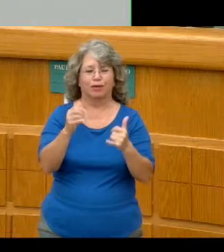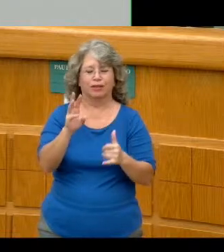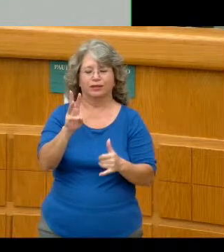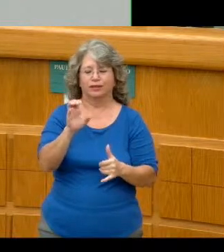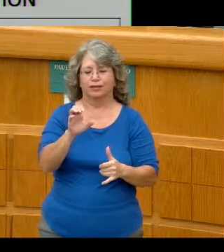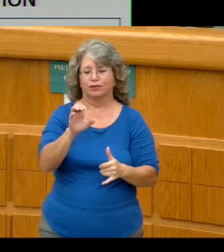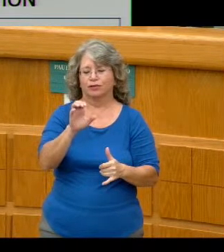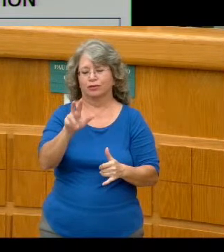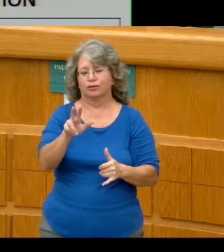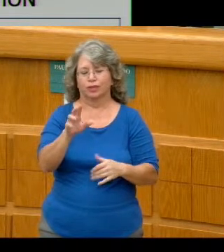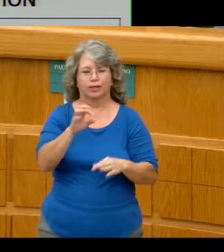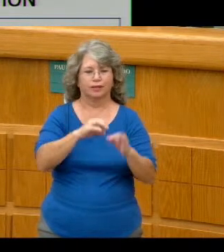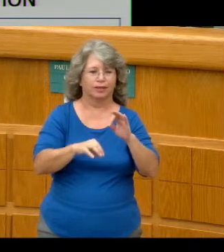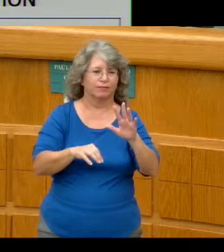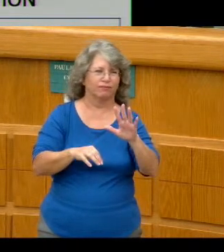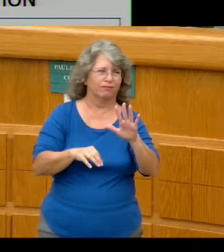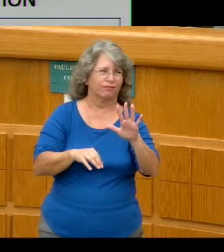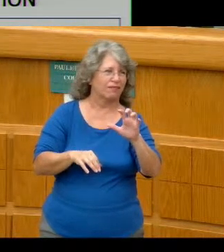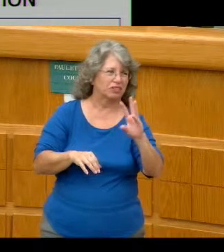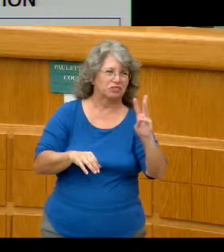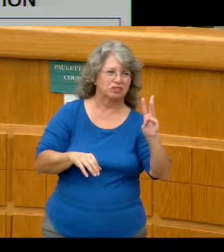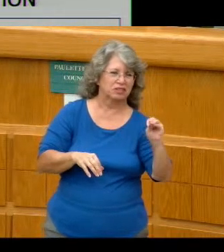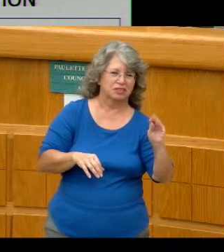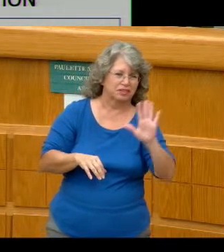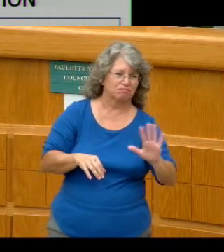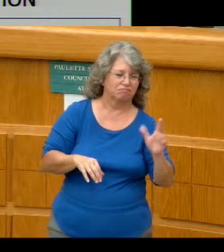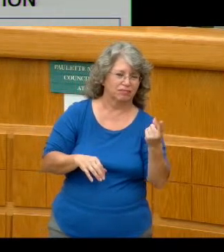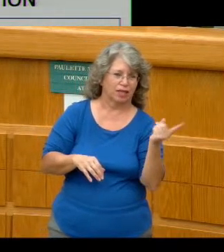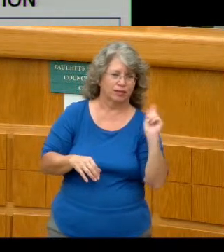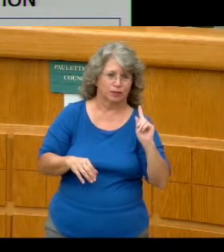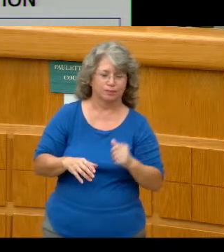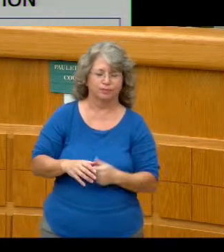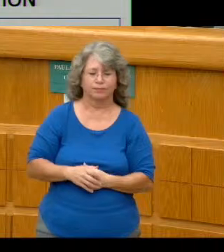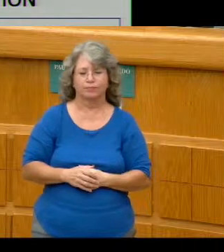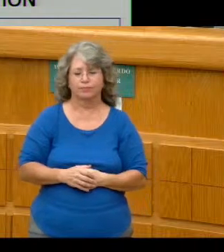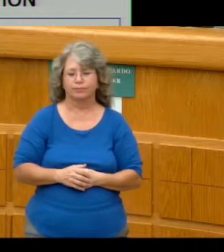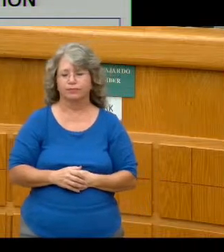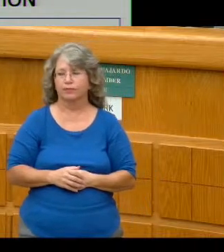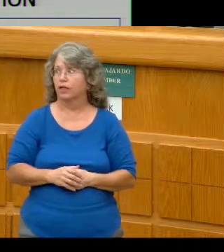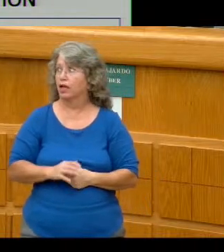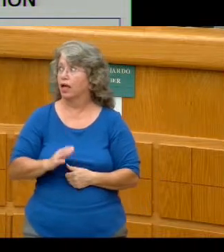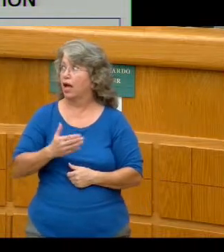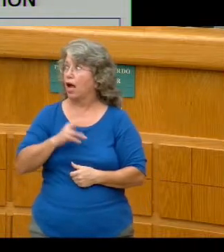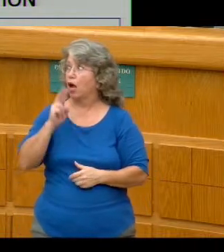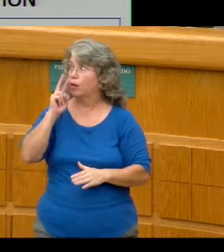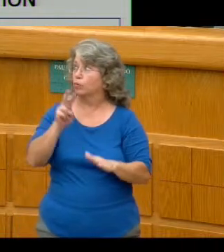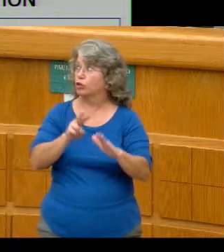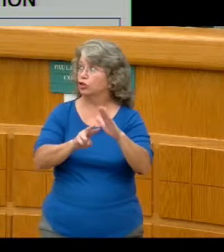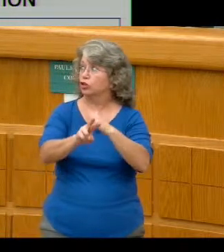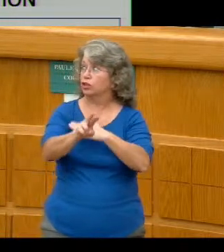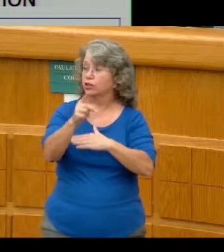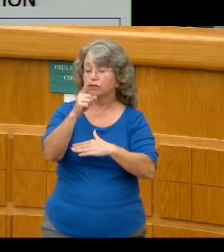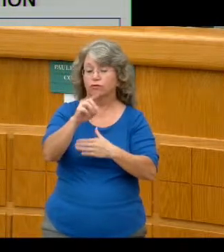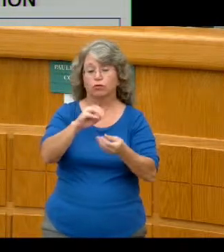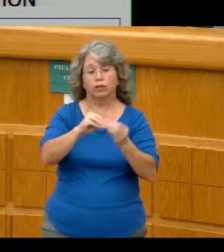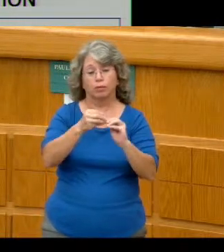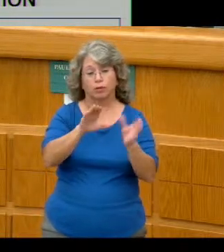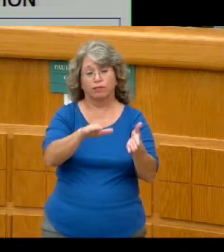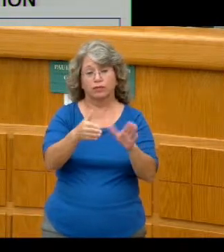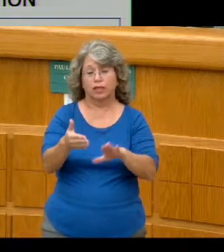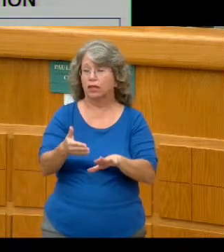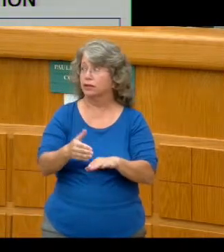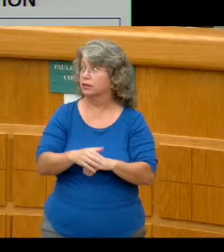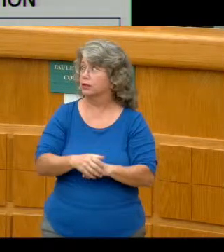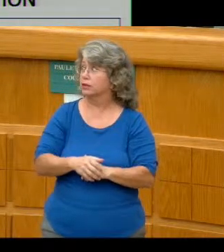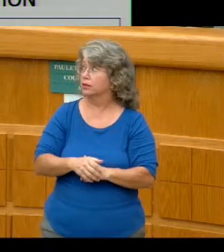so. And our projection of fatalities looks like this. And then for this goes